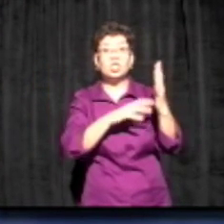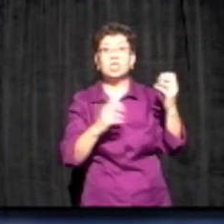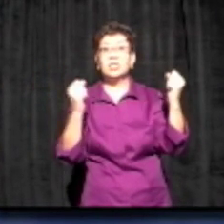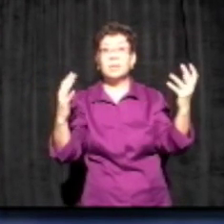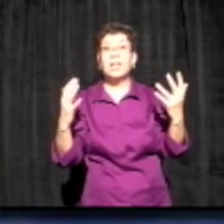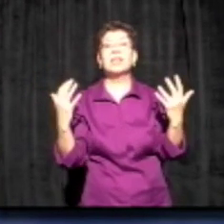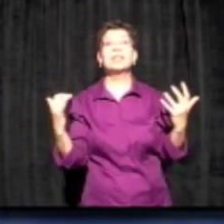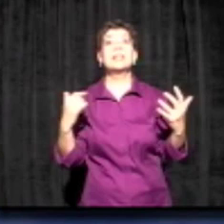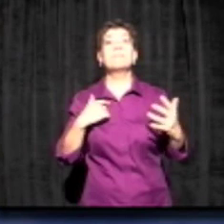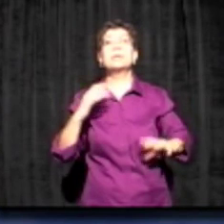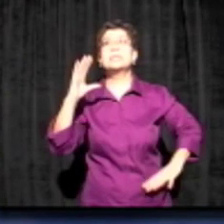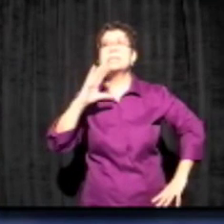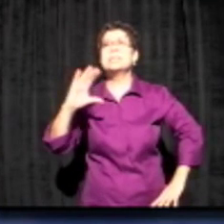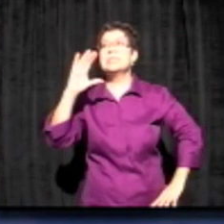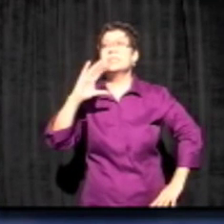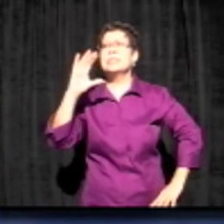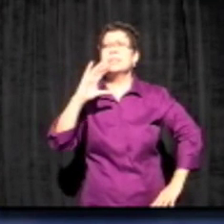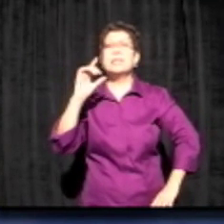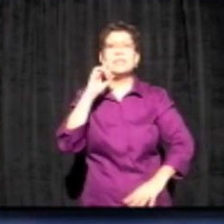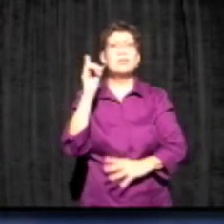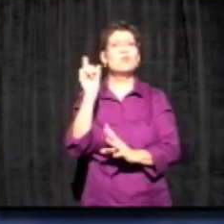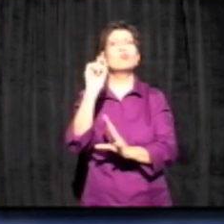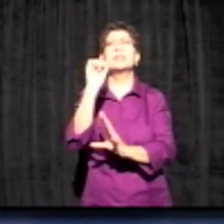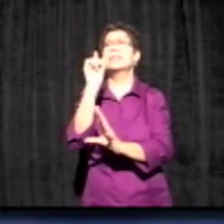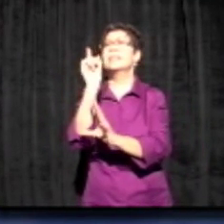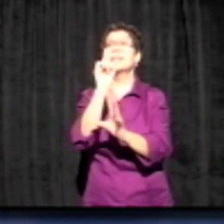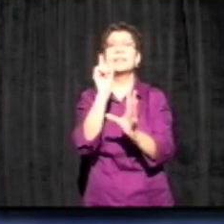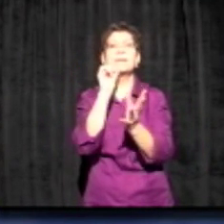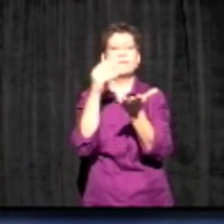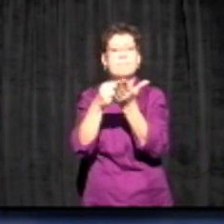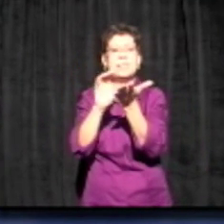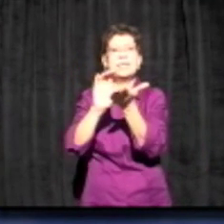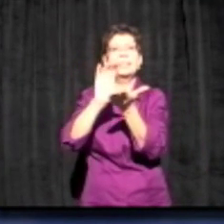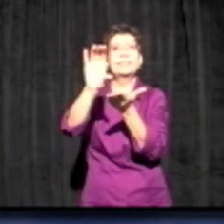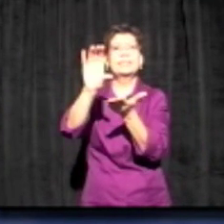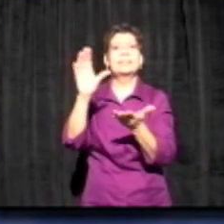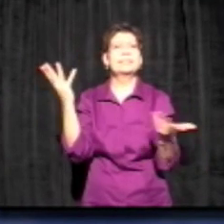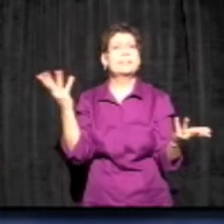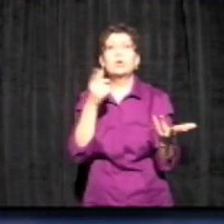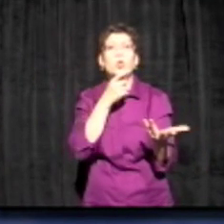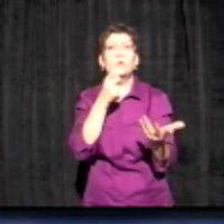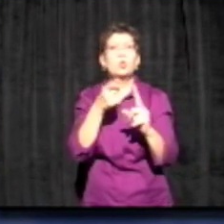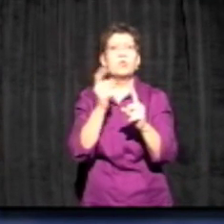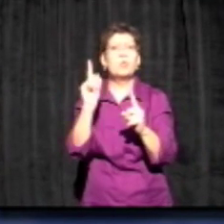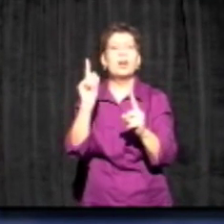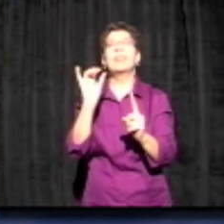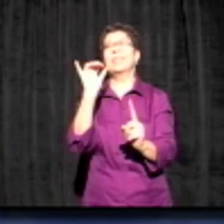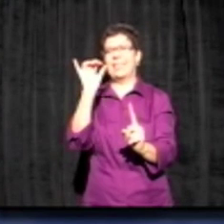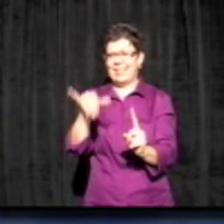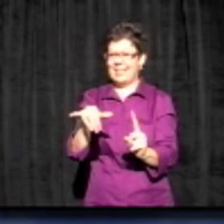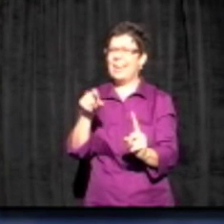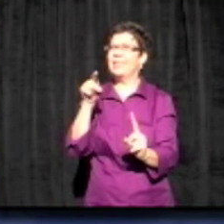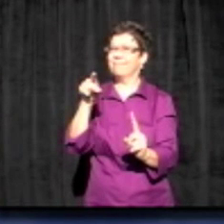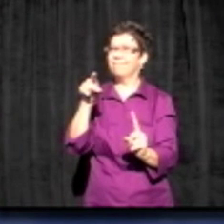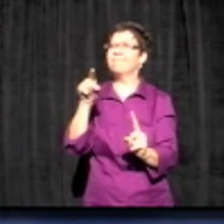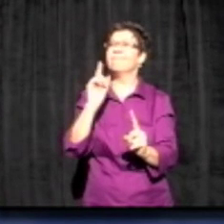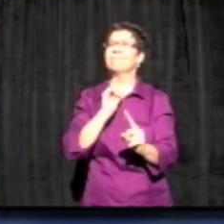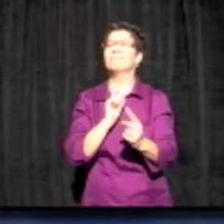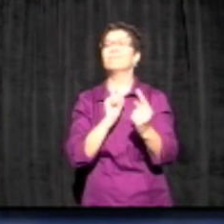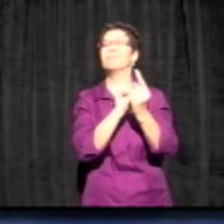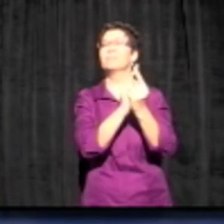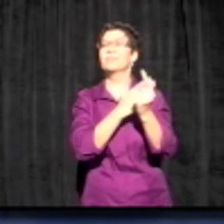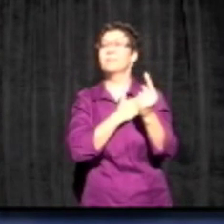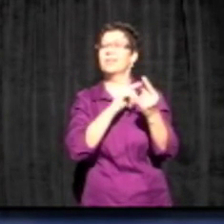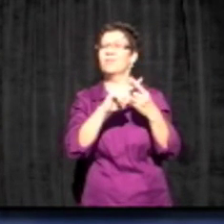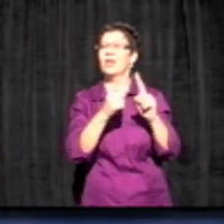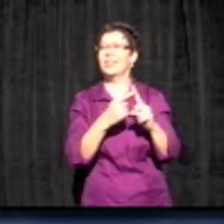for the secret source of venture capital, money. And for that, I went to an old friend